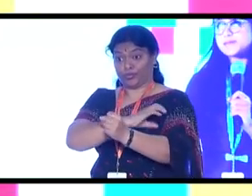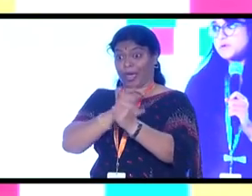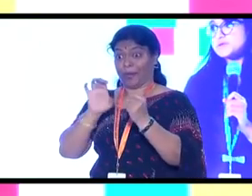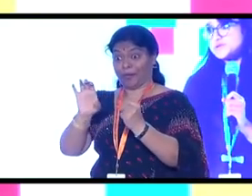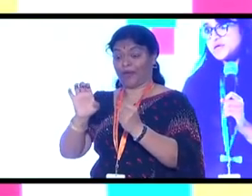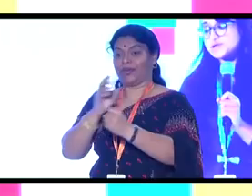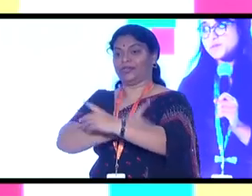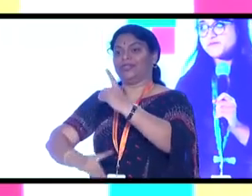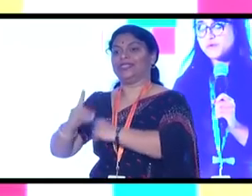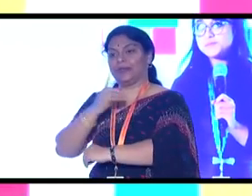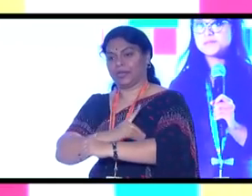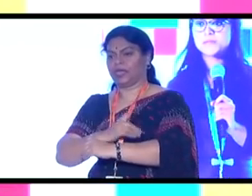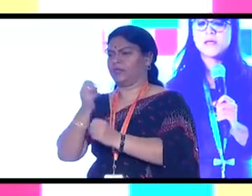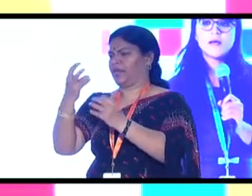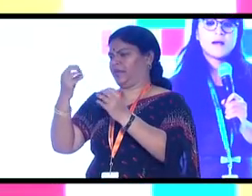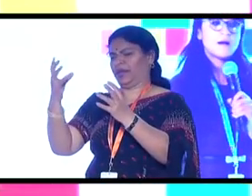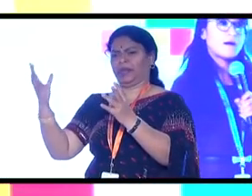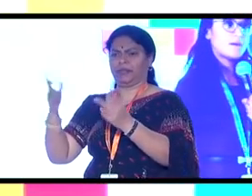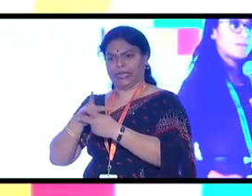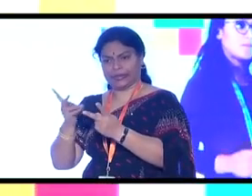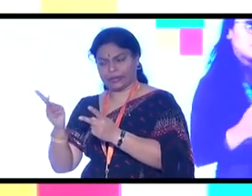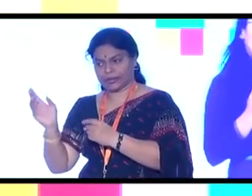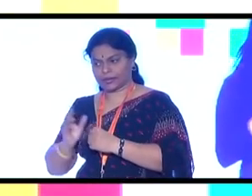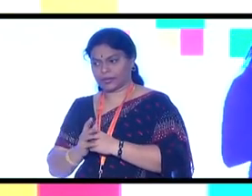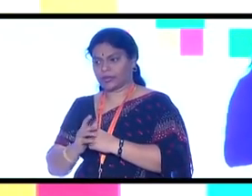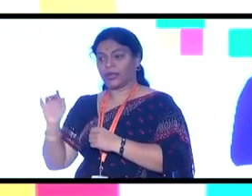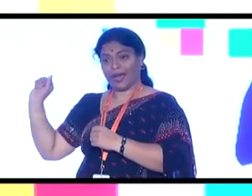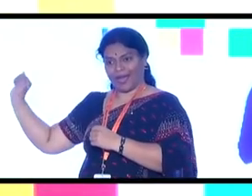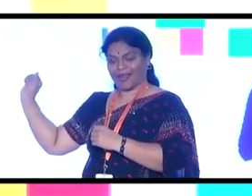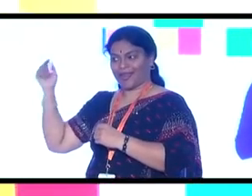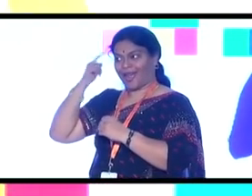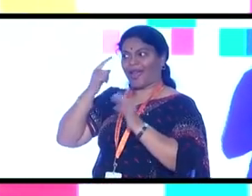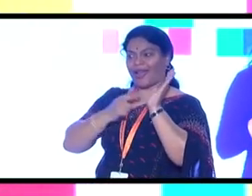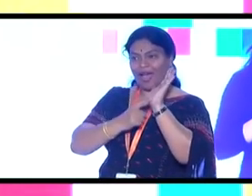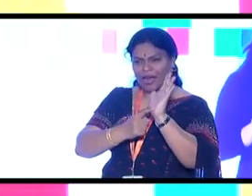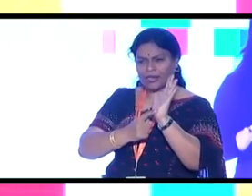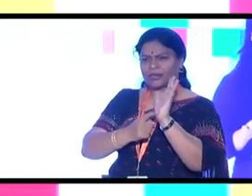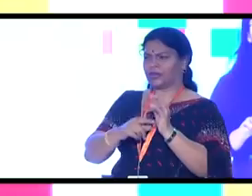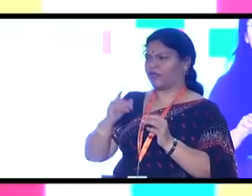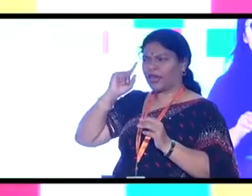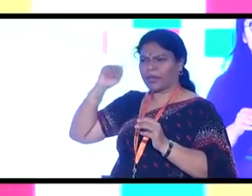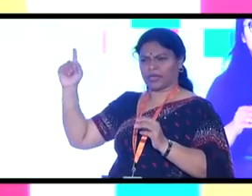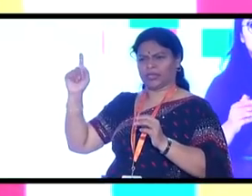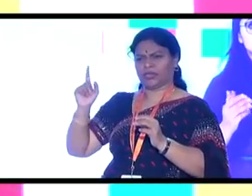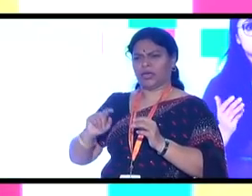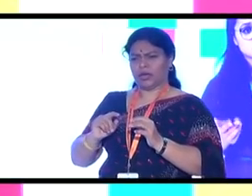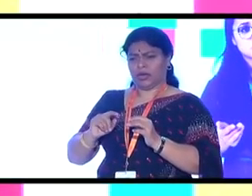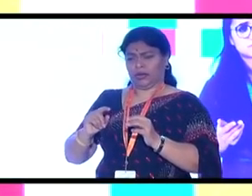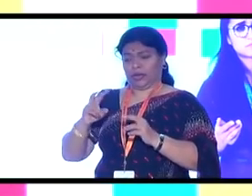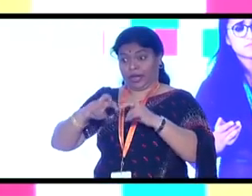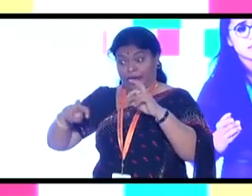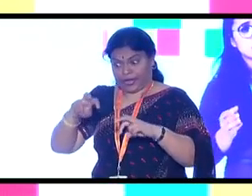at several international platforms. My identity of becoming a bureaucrat or a